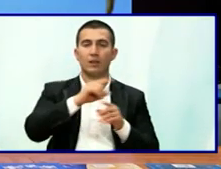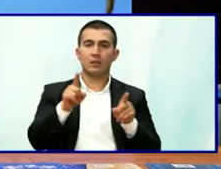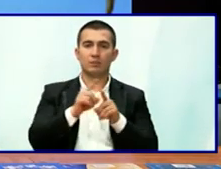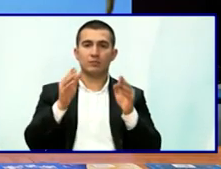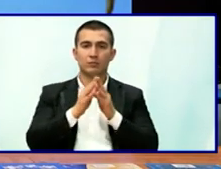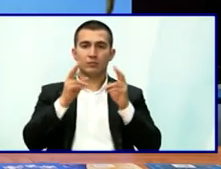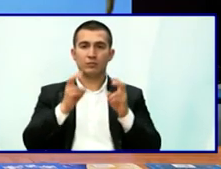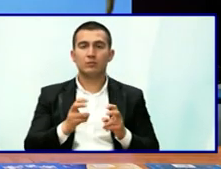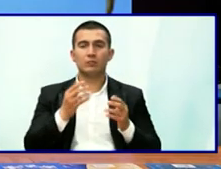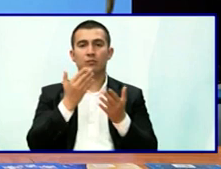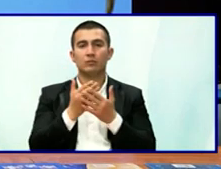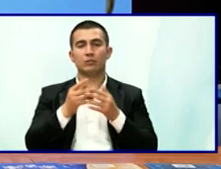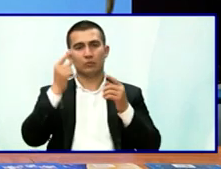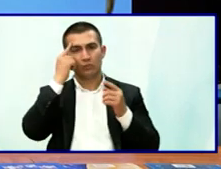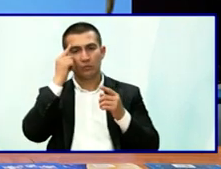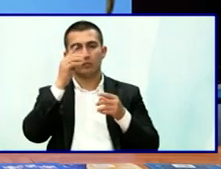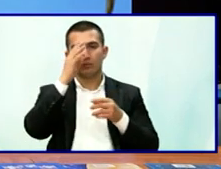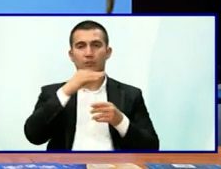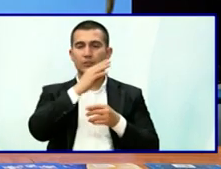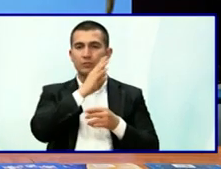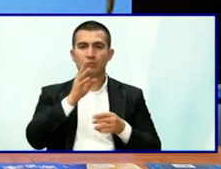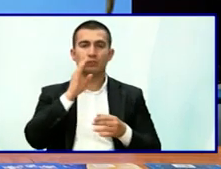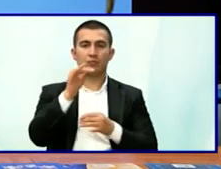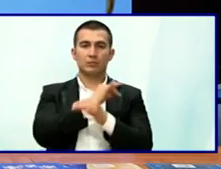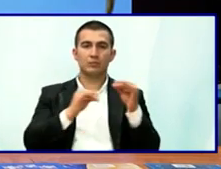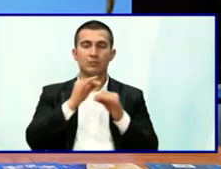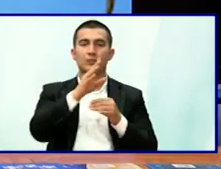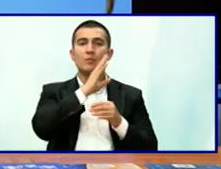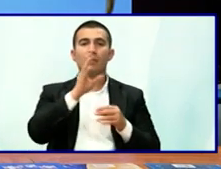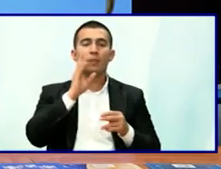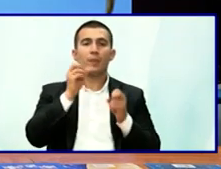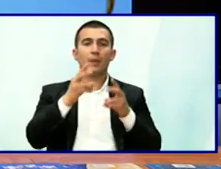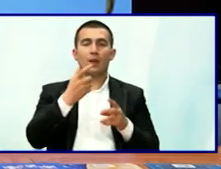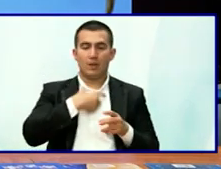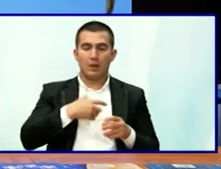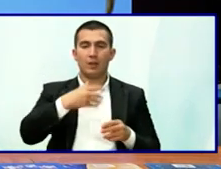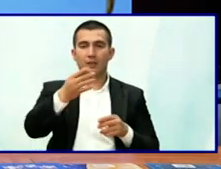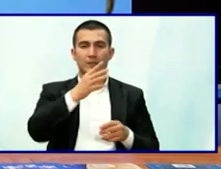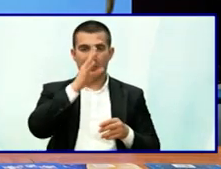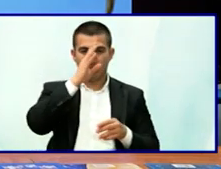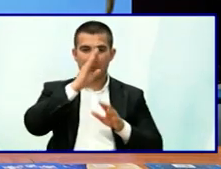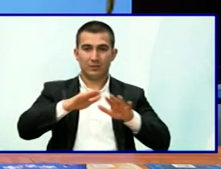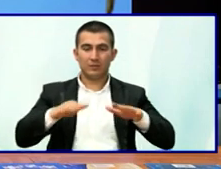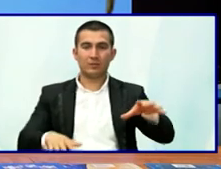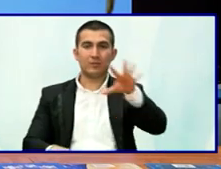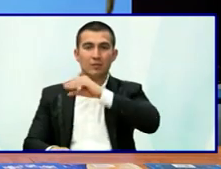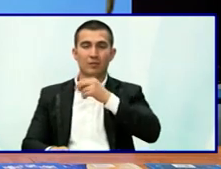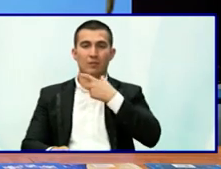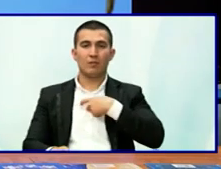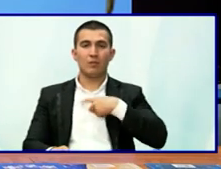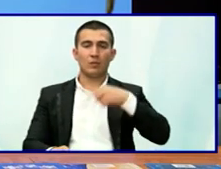ota-onangizga vatan nimaligini, uyda o'tirib siz vatanni qanday kashf qilasiz, vatanni nimalarga